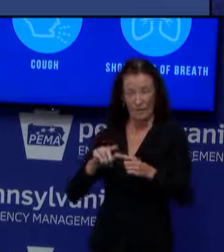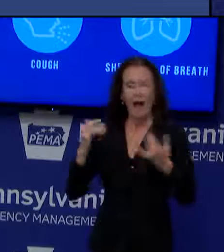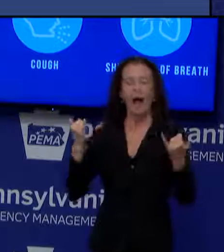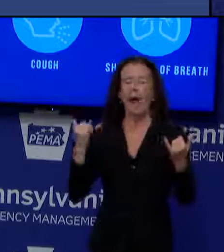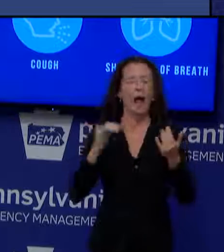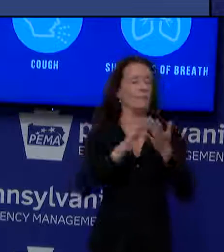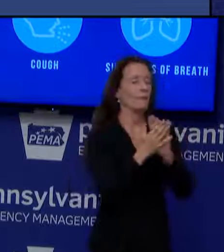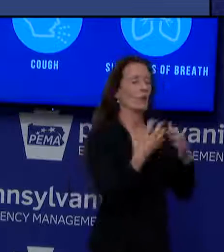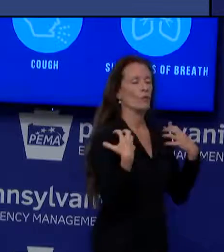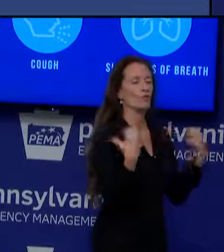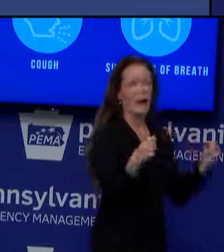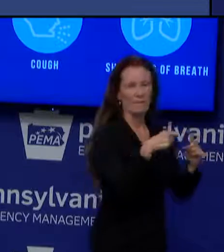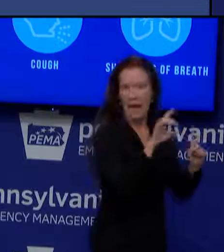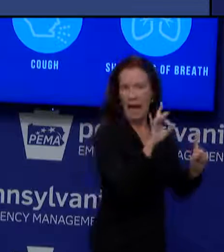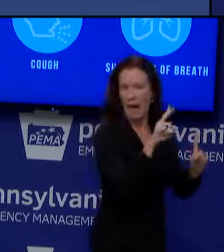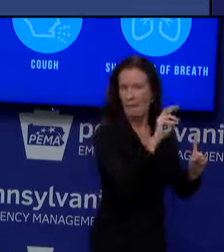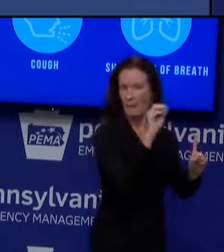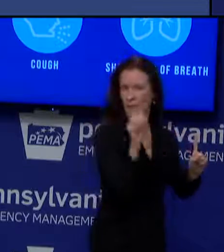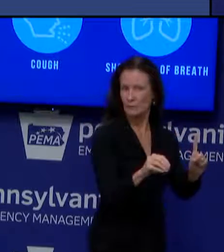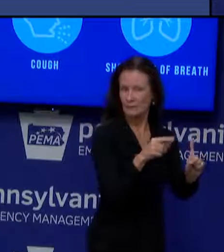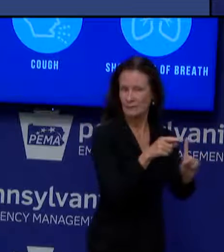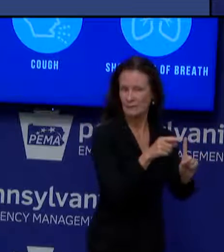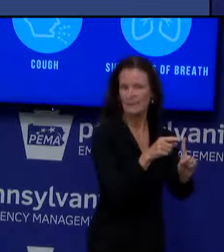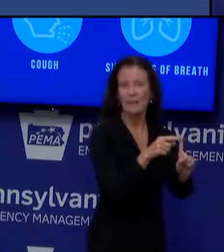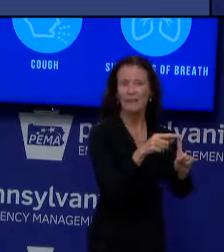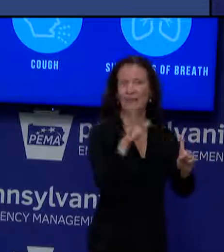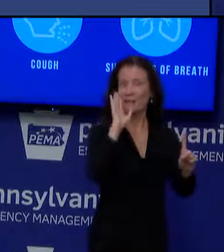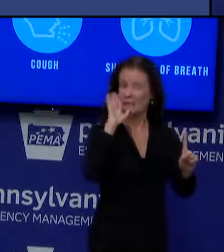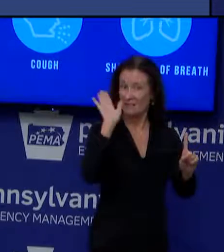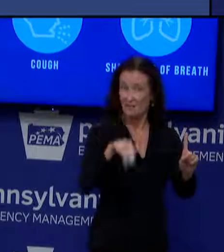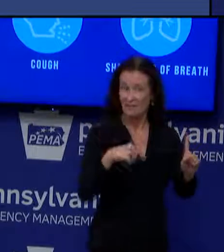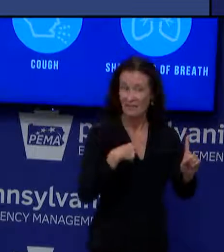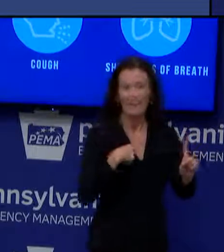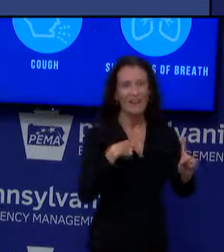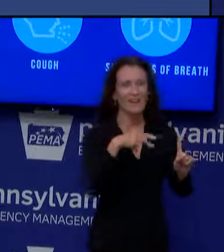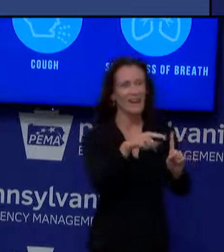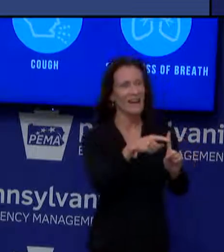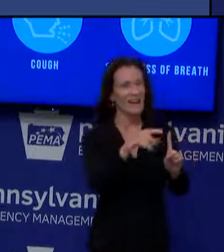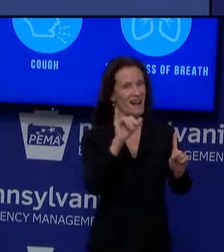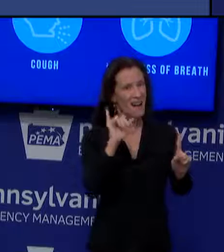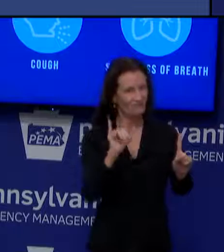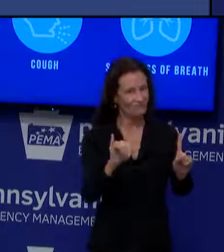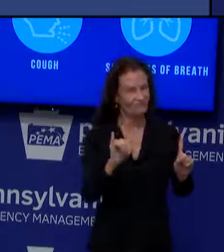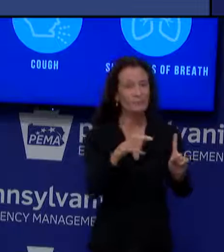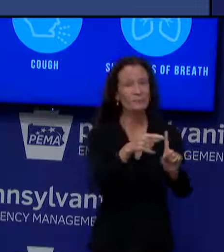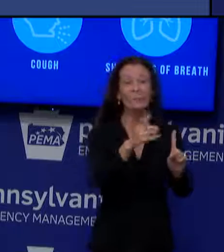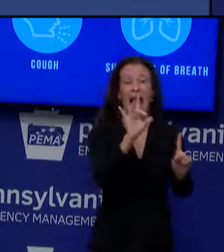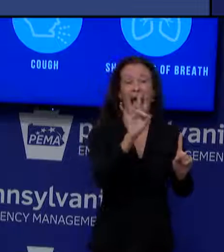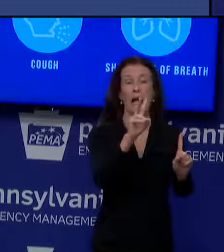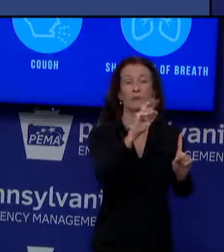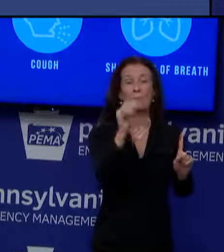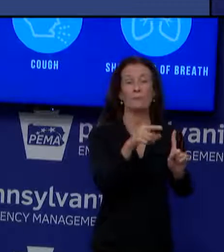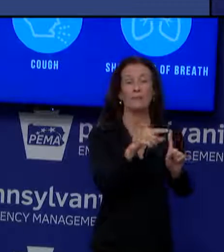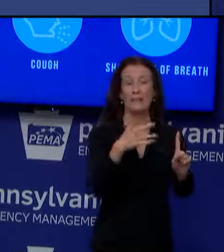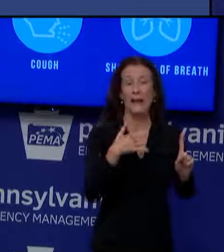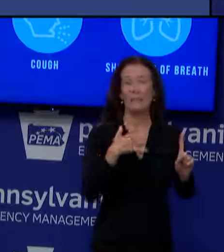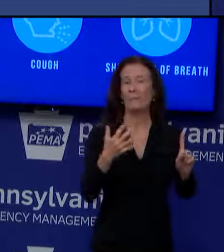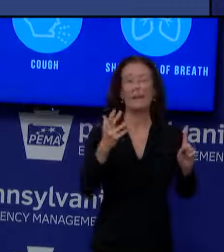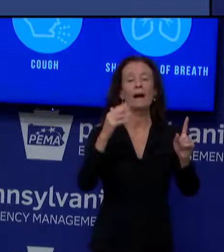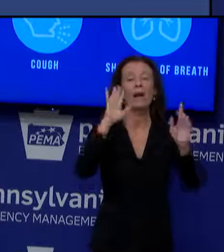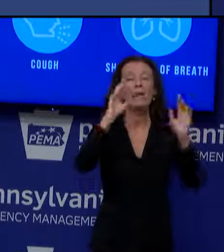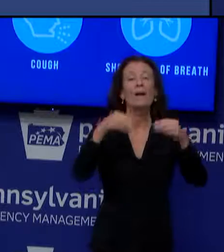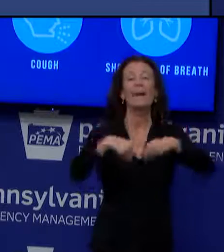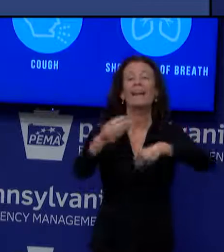just means that they're no longer contagious. True recovery, complete recovery from COVID-19, we are